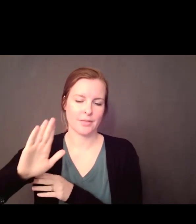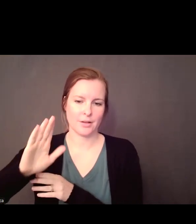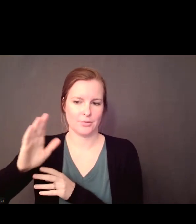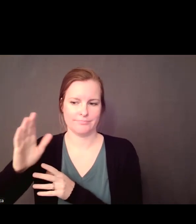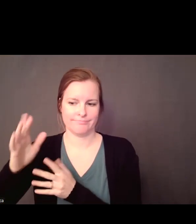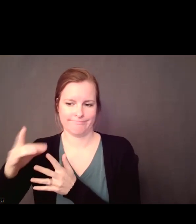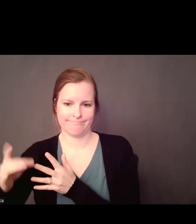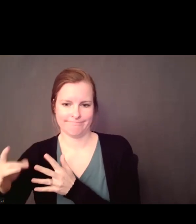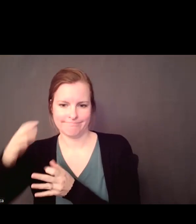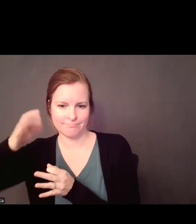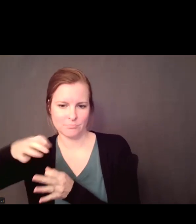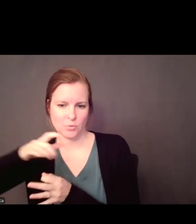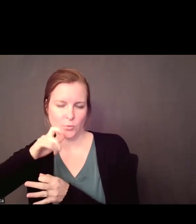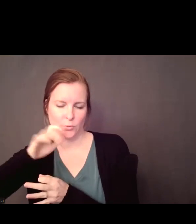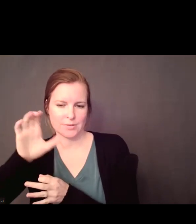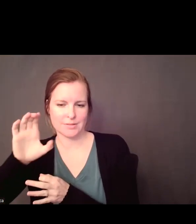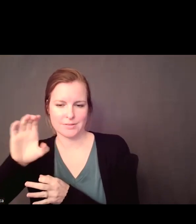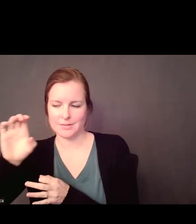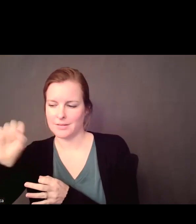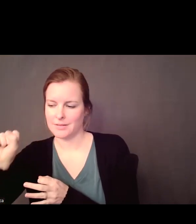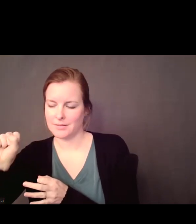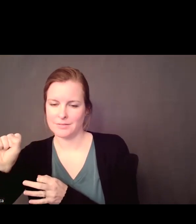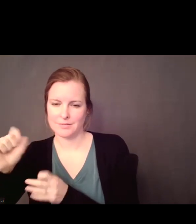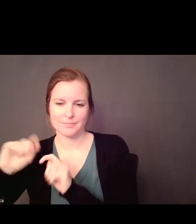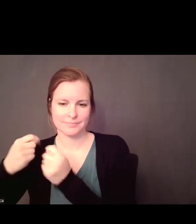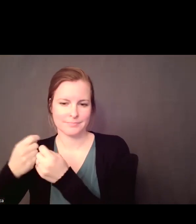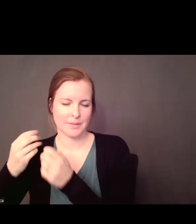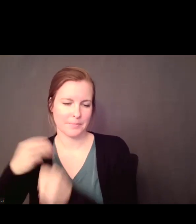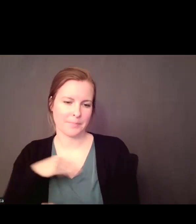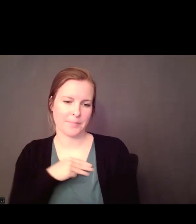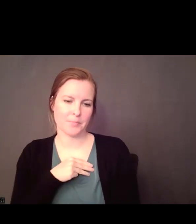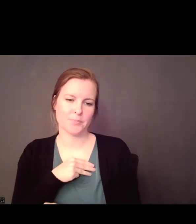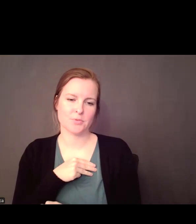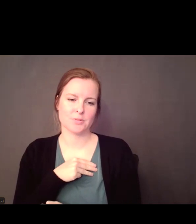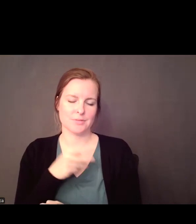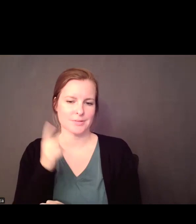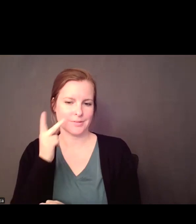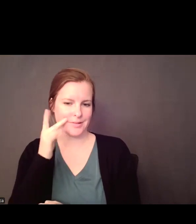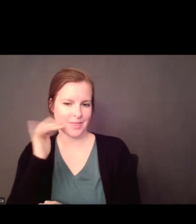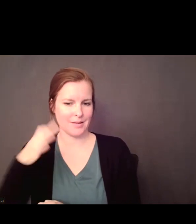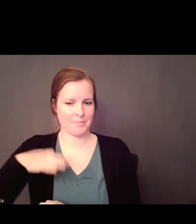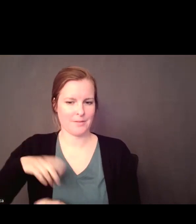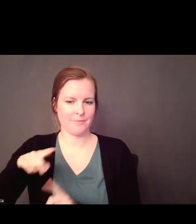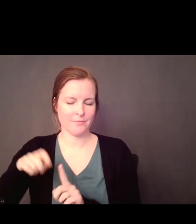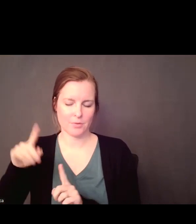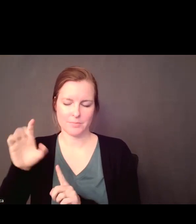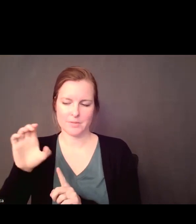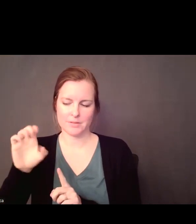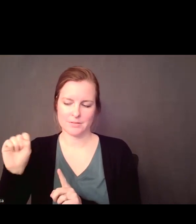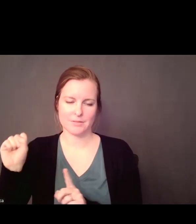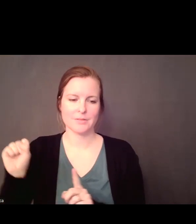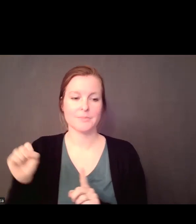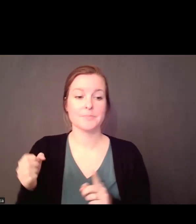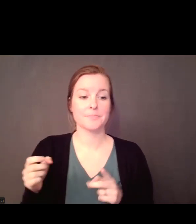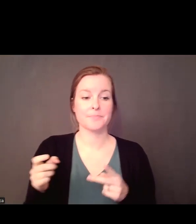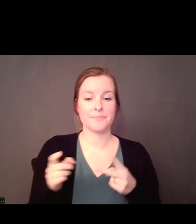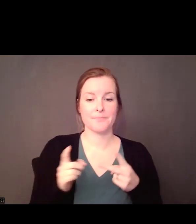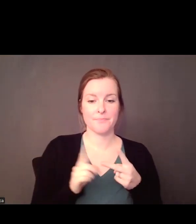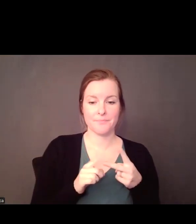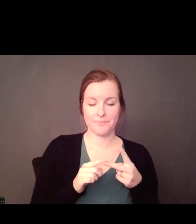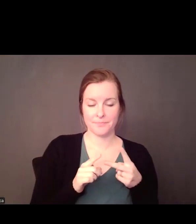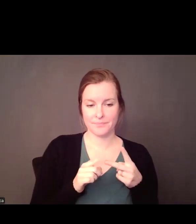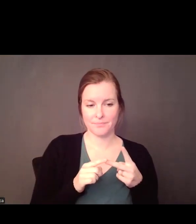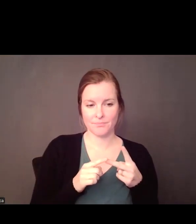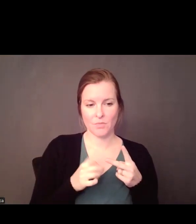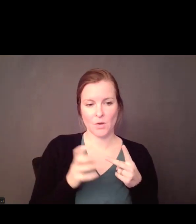need and the potential benefit uh, from CSS. Secondly, you're going to want to look at that a collaborative